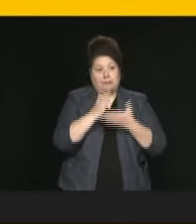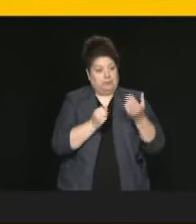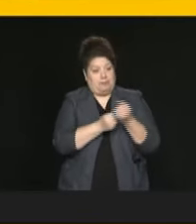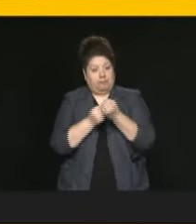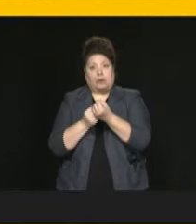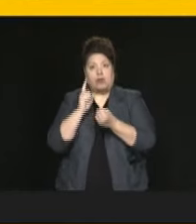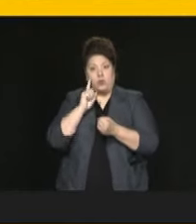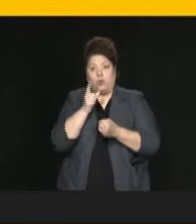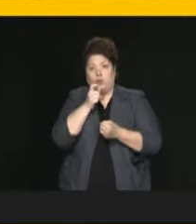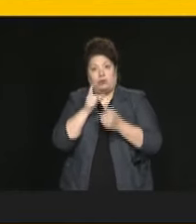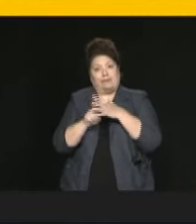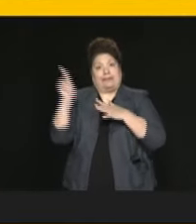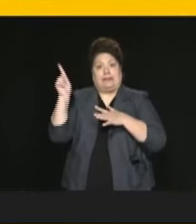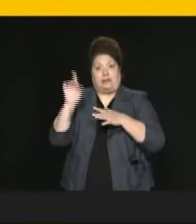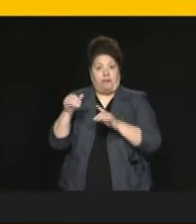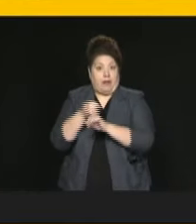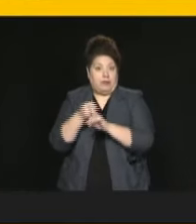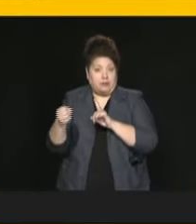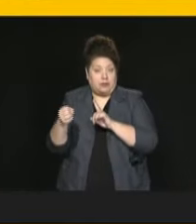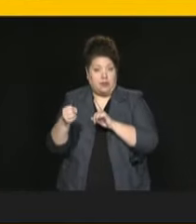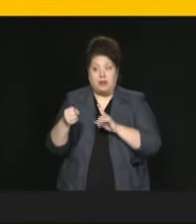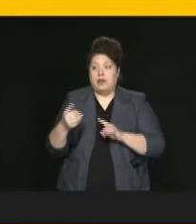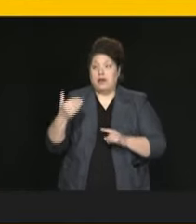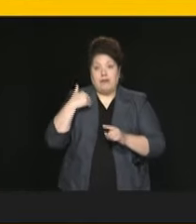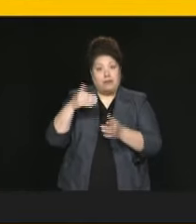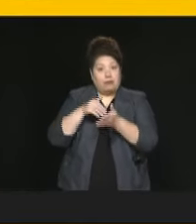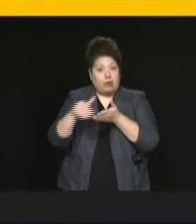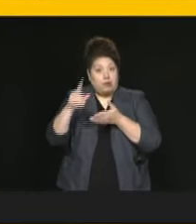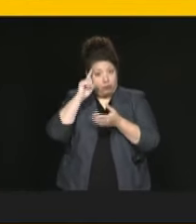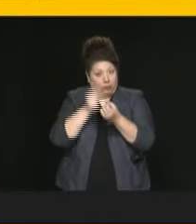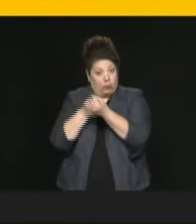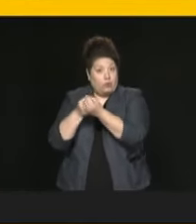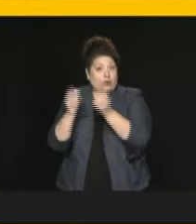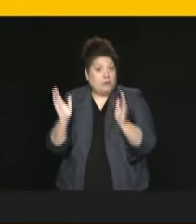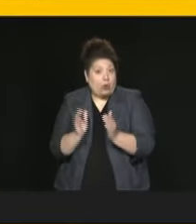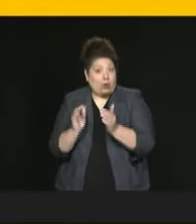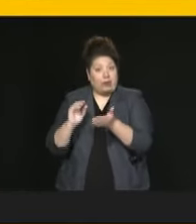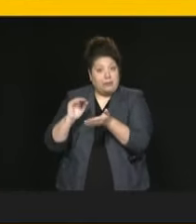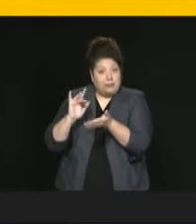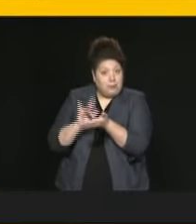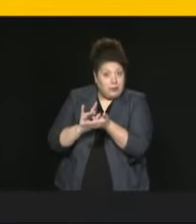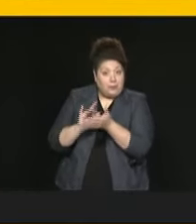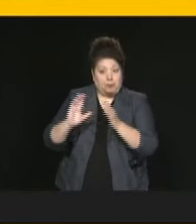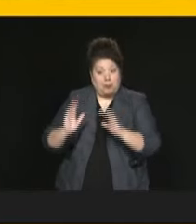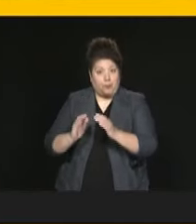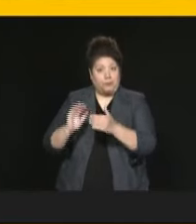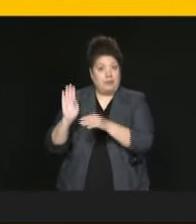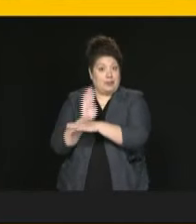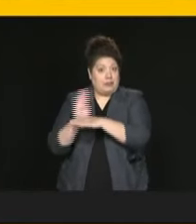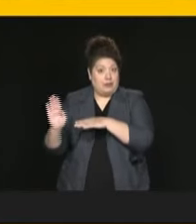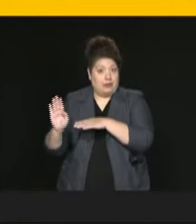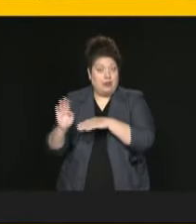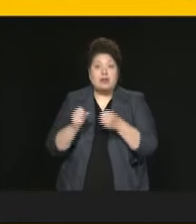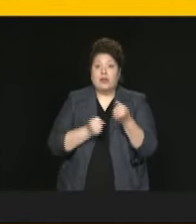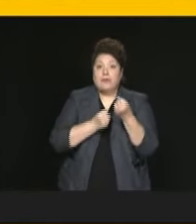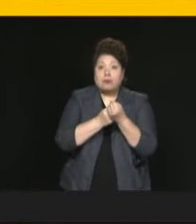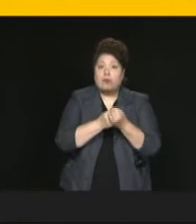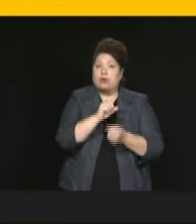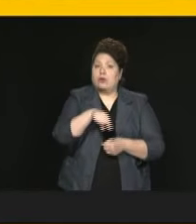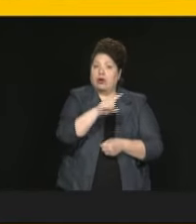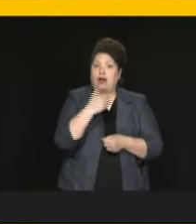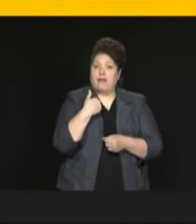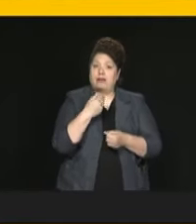in funding to help small and medium-sized Indigenous businesses, and to support Indigenous financial institutions who are funding